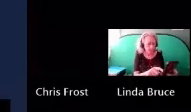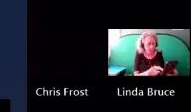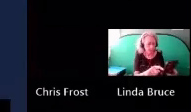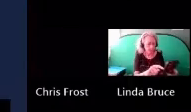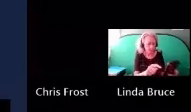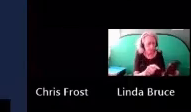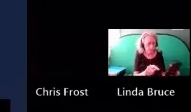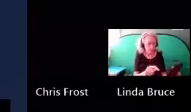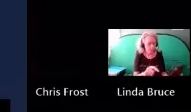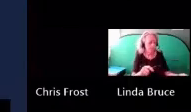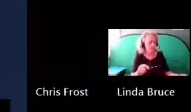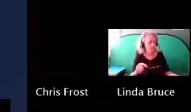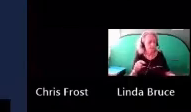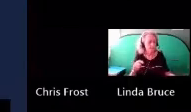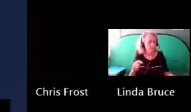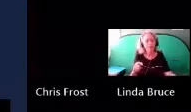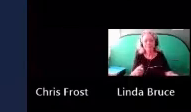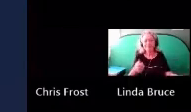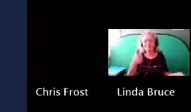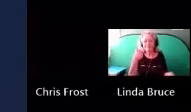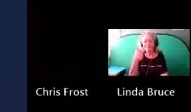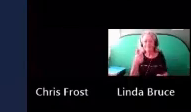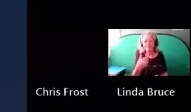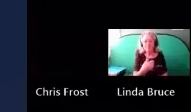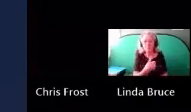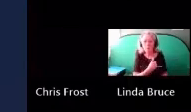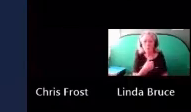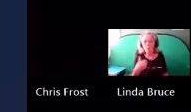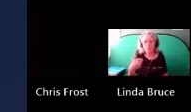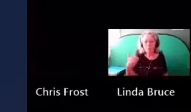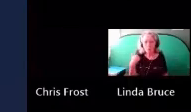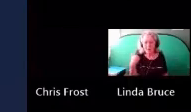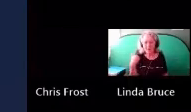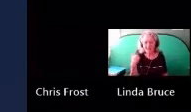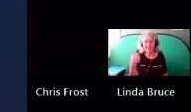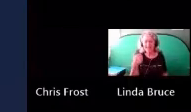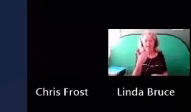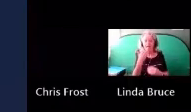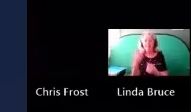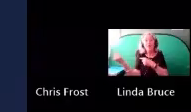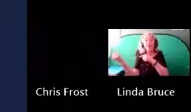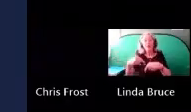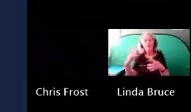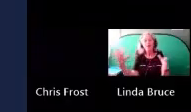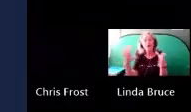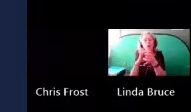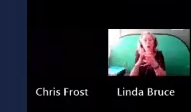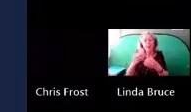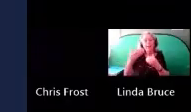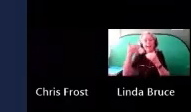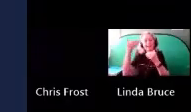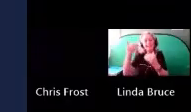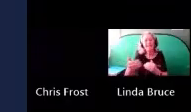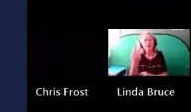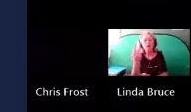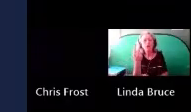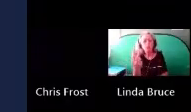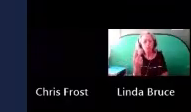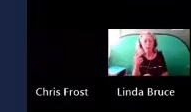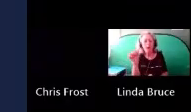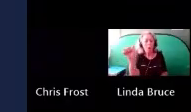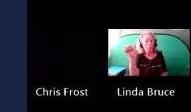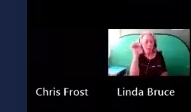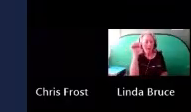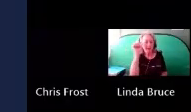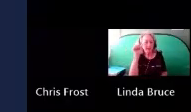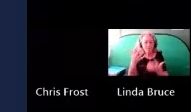Good morning, everybody. Yeah, and thank you for attending session 2 of this awareness into